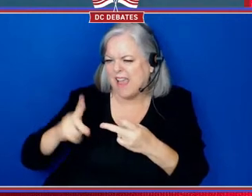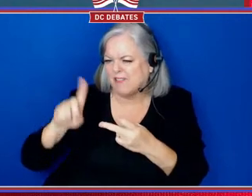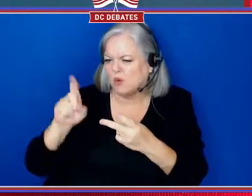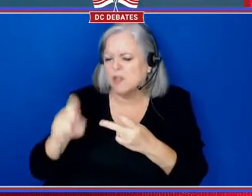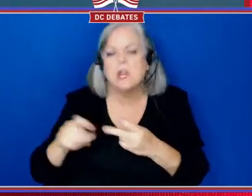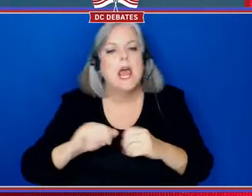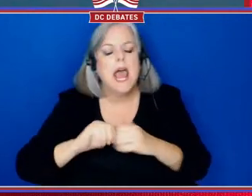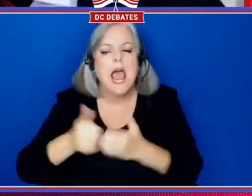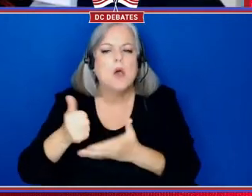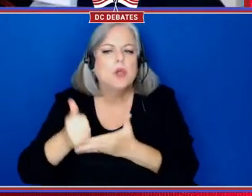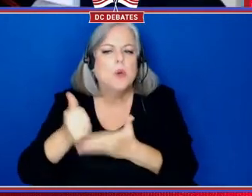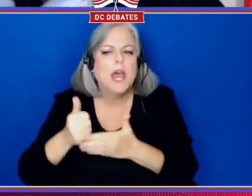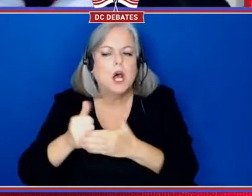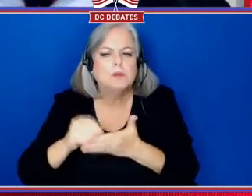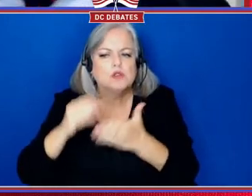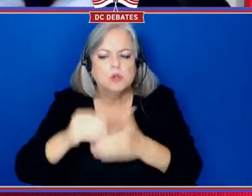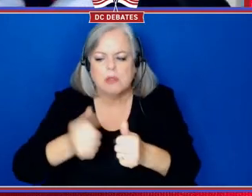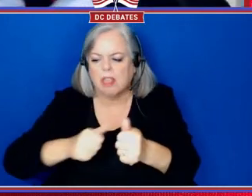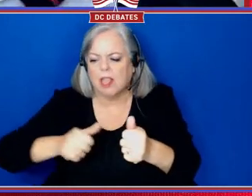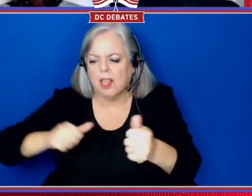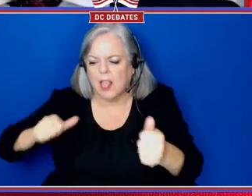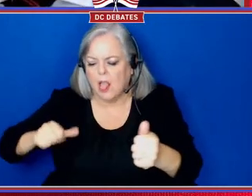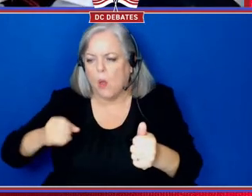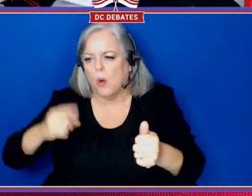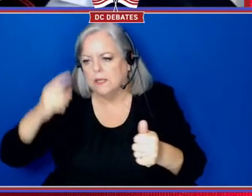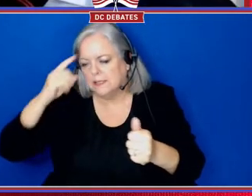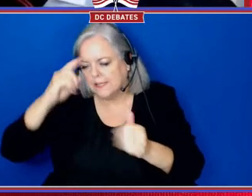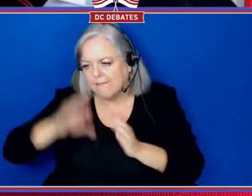or developmentally because of school closures?